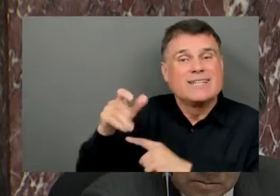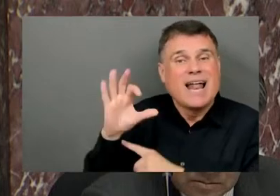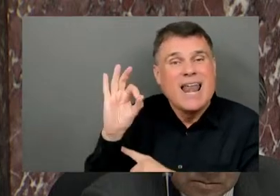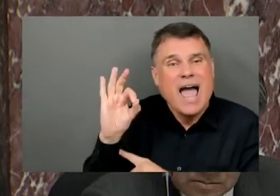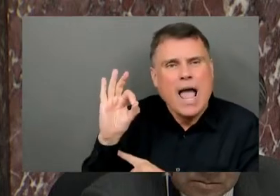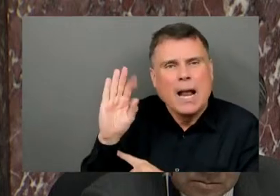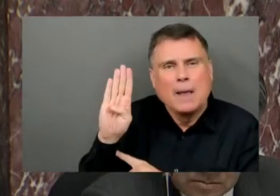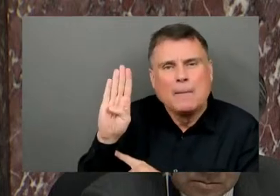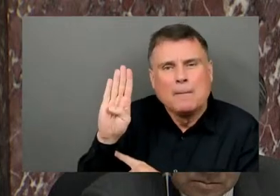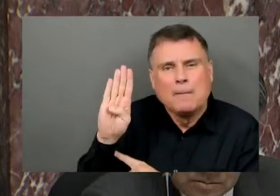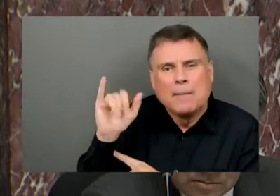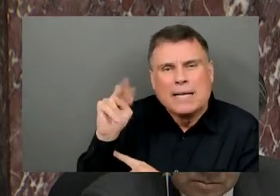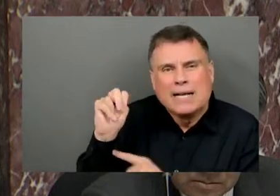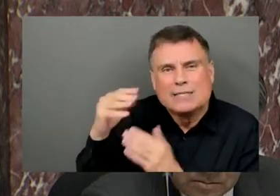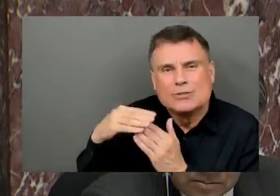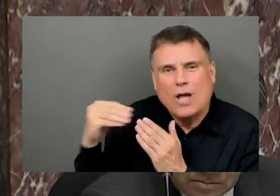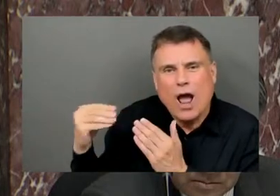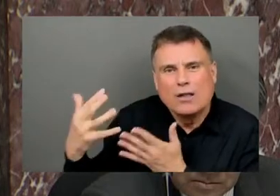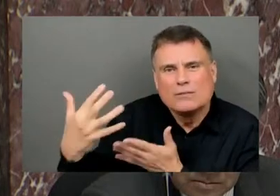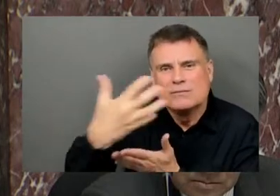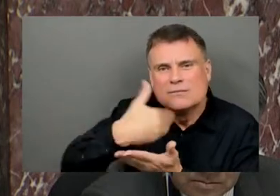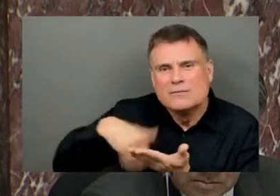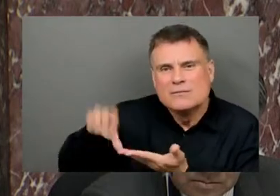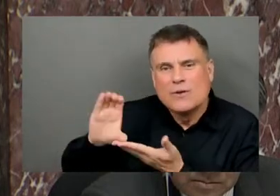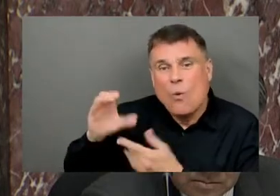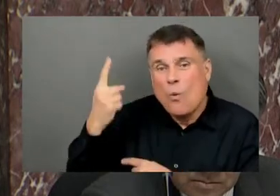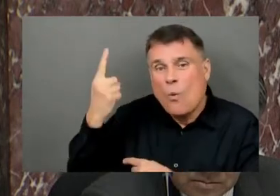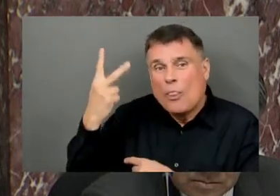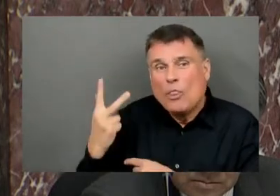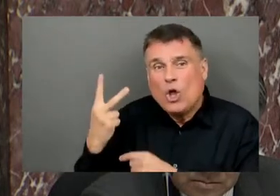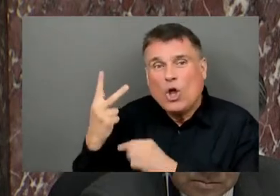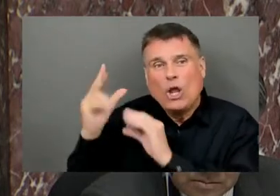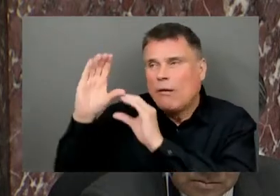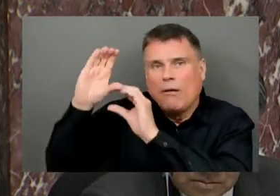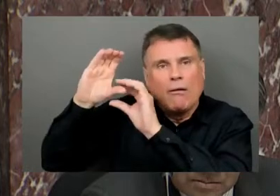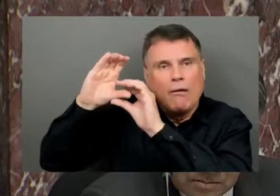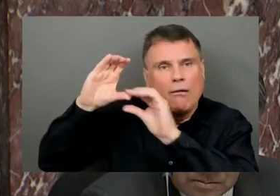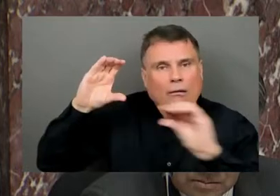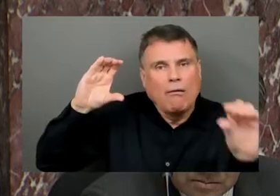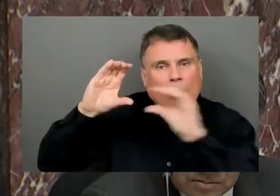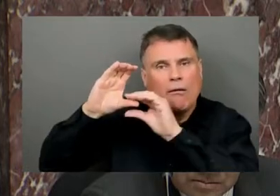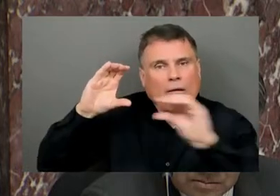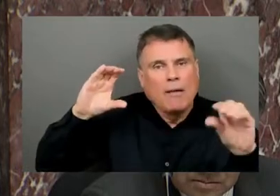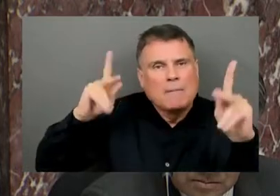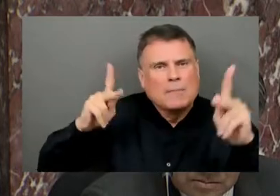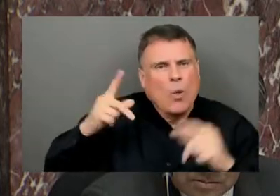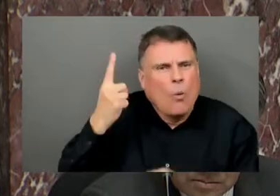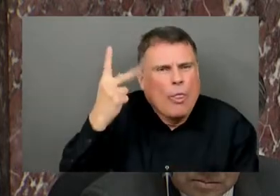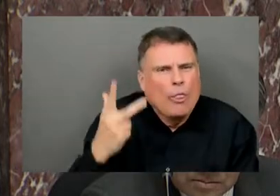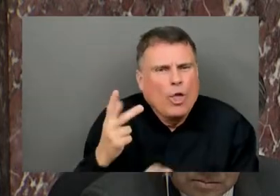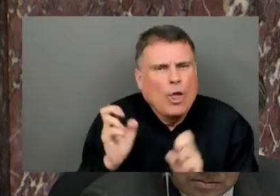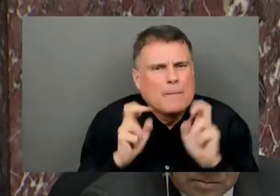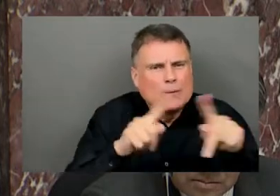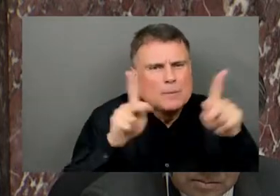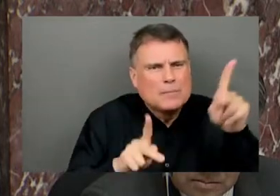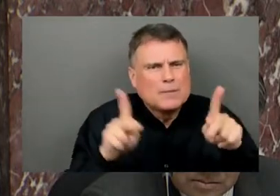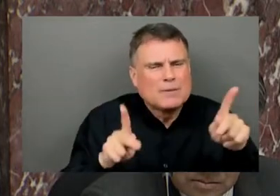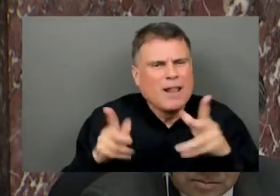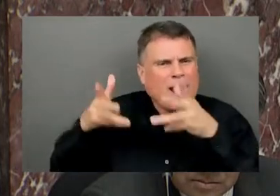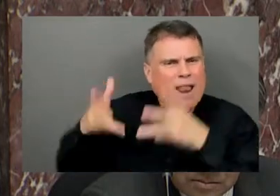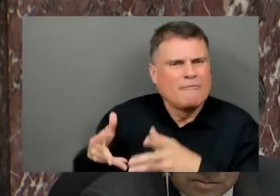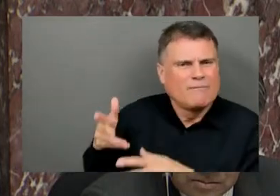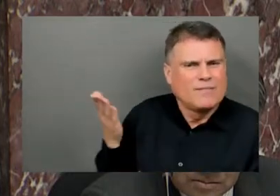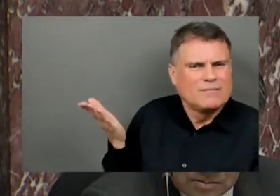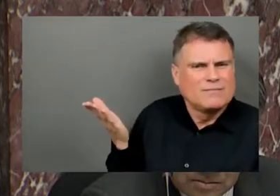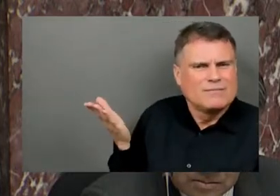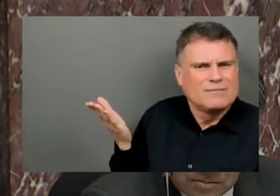of that will be returned to them. Families are struggling in this province. The Premier knows it. He is out of touch.